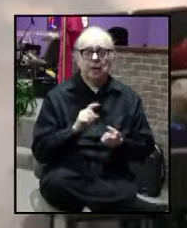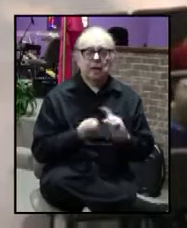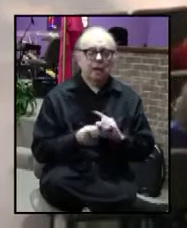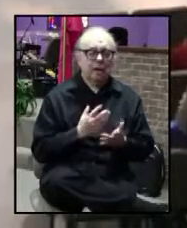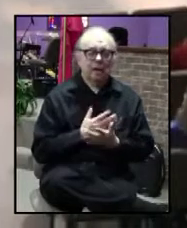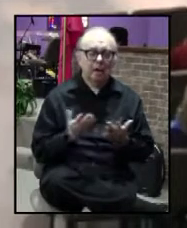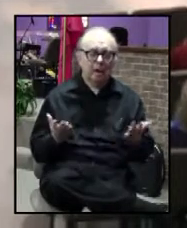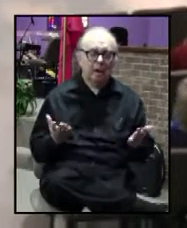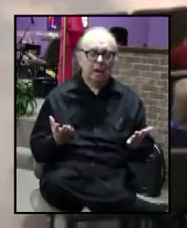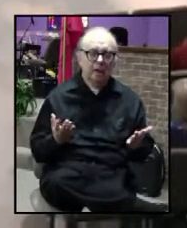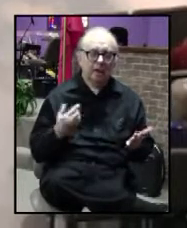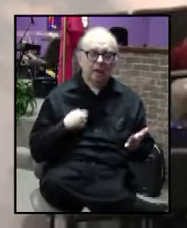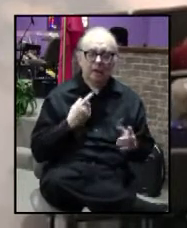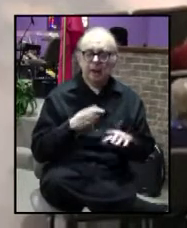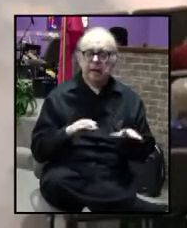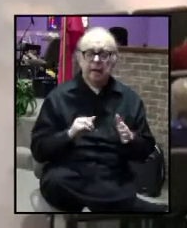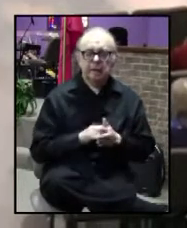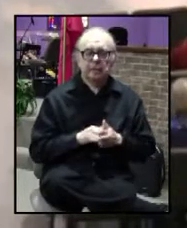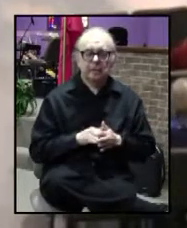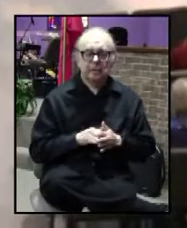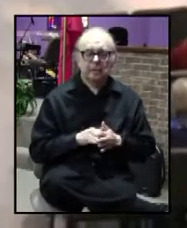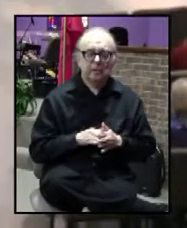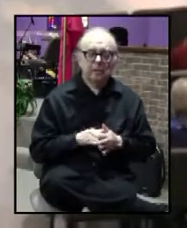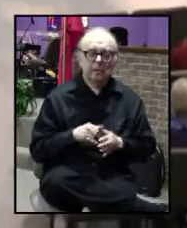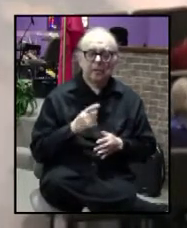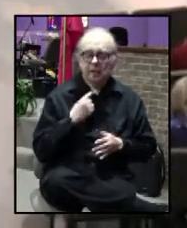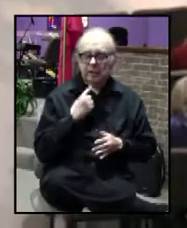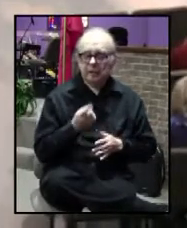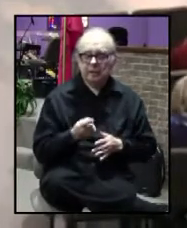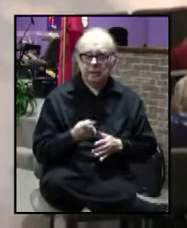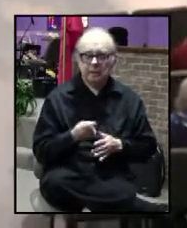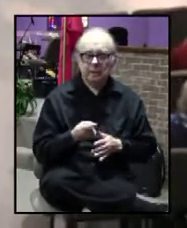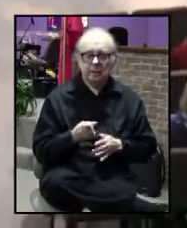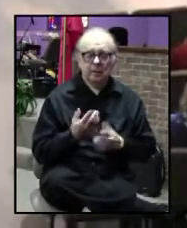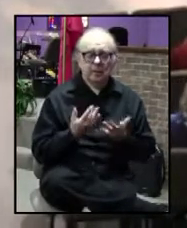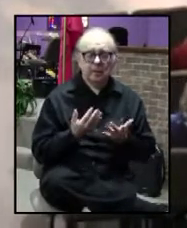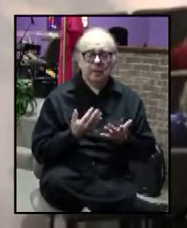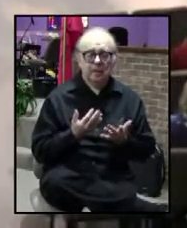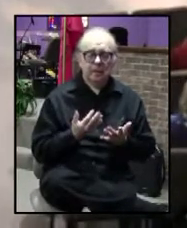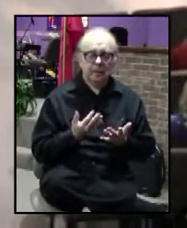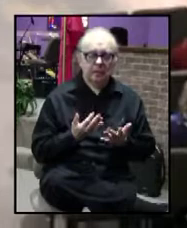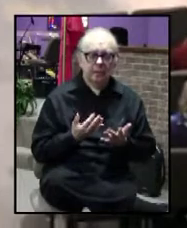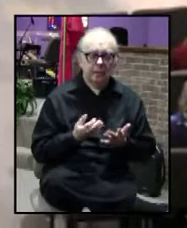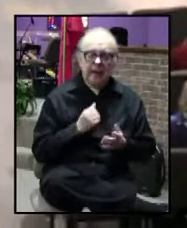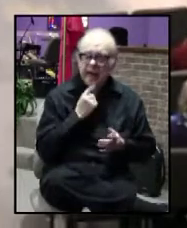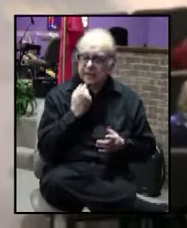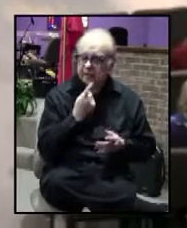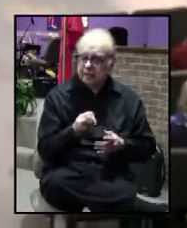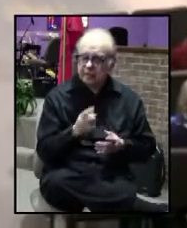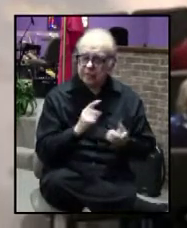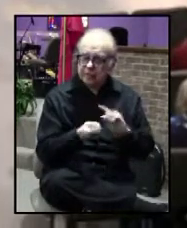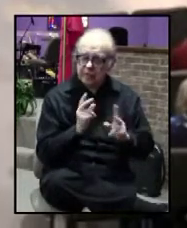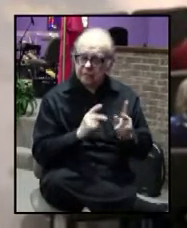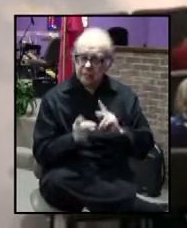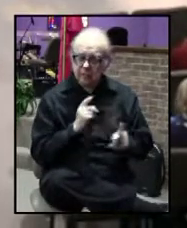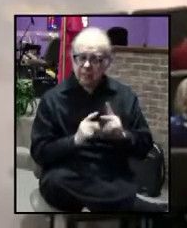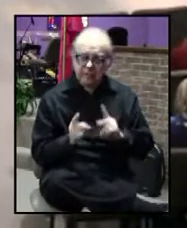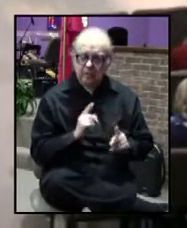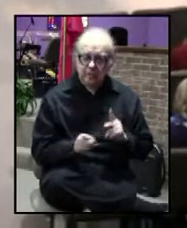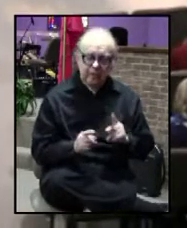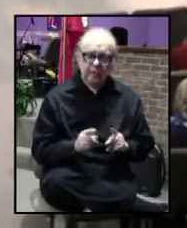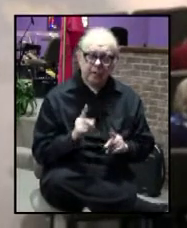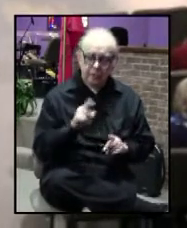and you say, I can't do that. And he says, hold on a minute. I didn't tell you to change you. I said, you